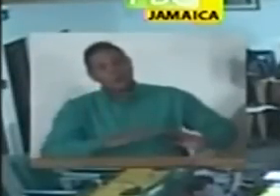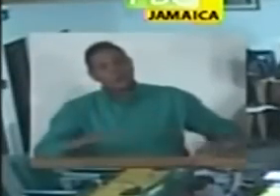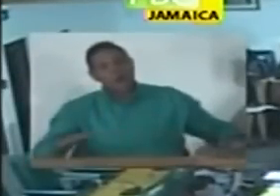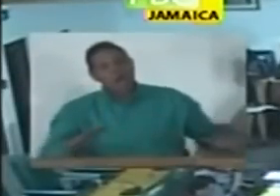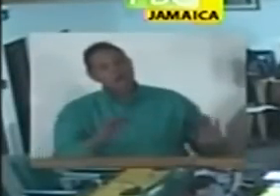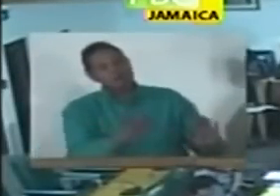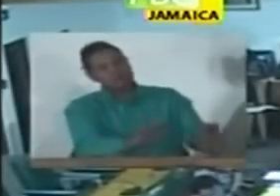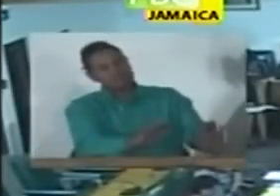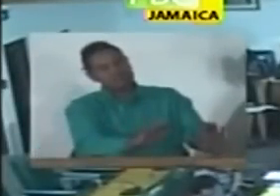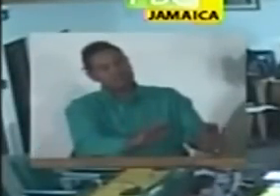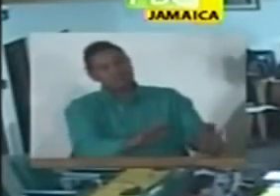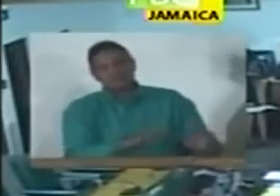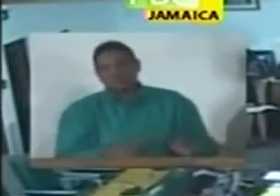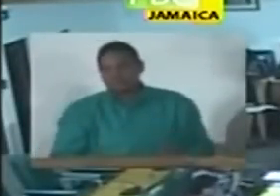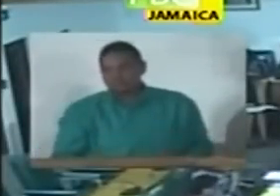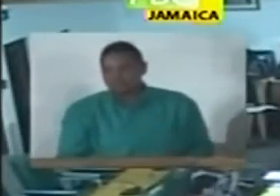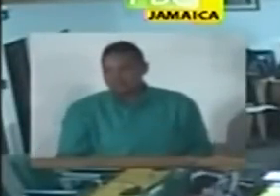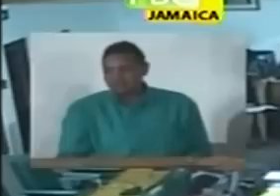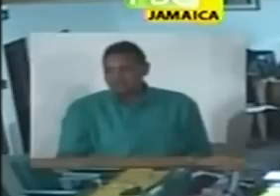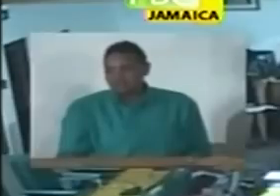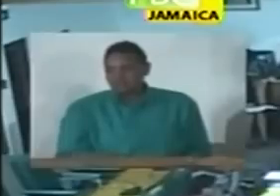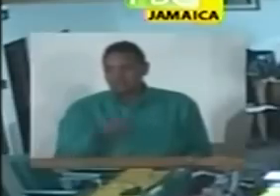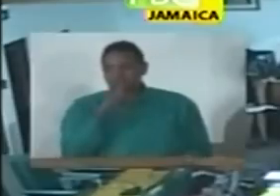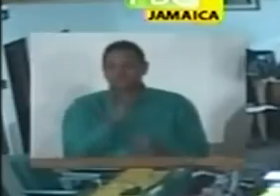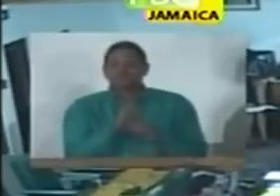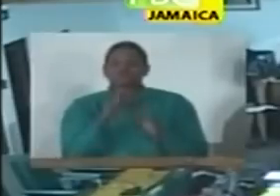comments which are abusive to